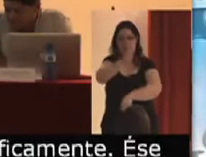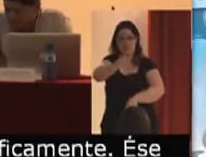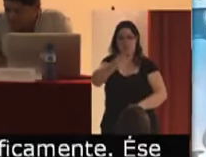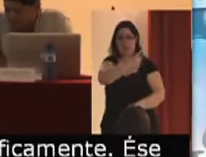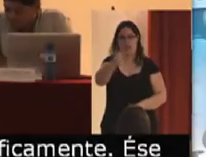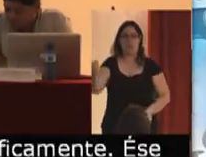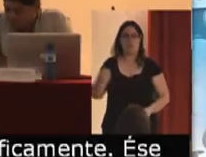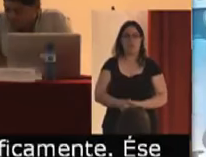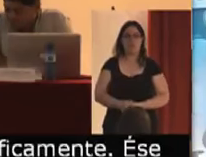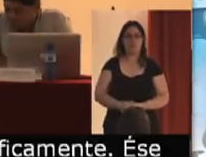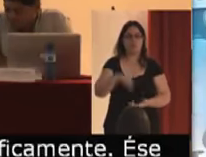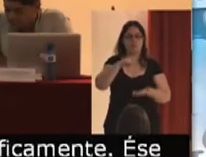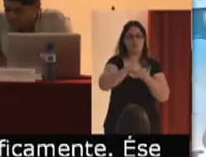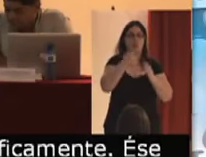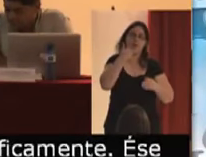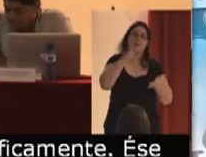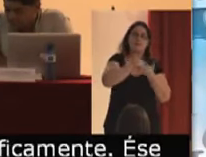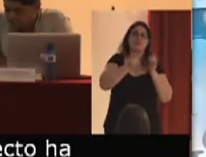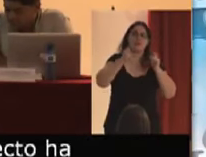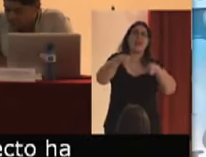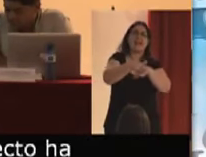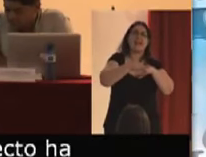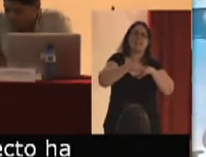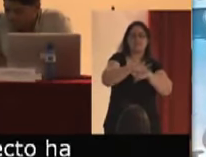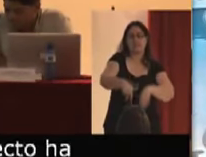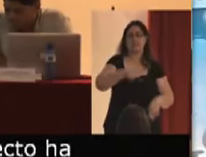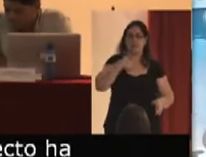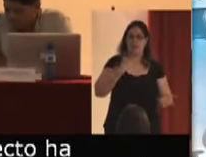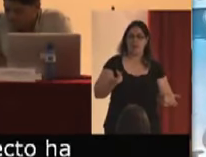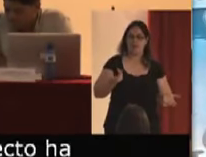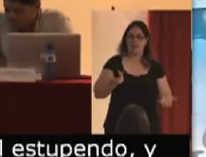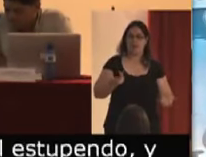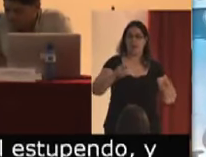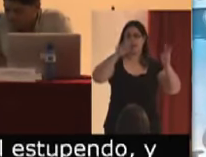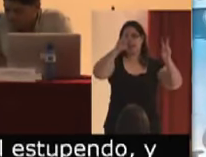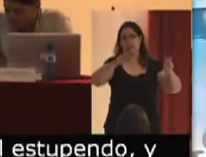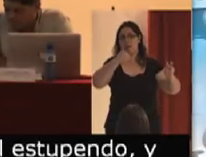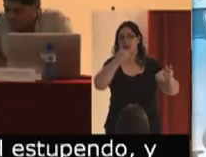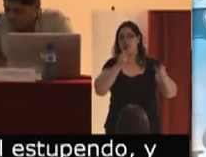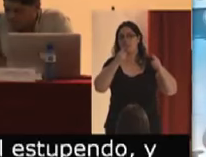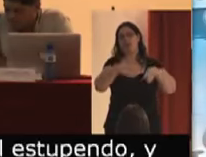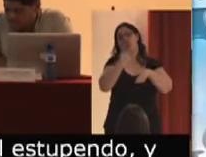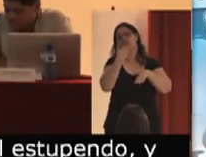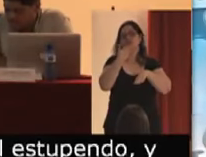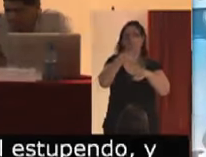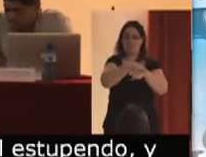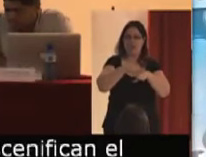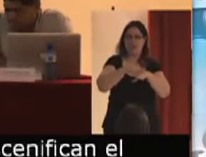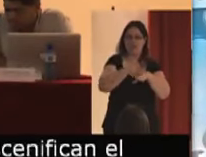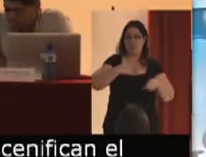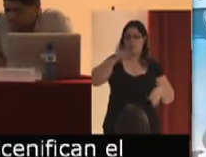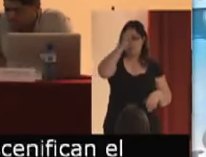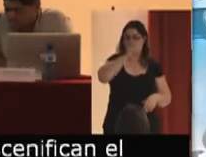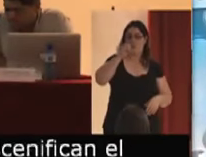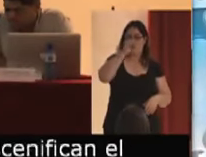approached specifically. And that's another facet. The project tackles general issues and